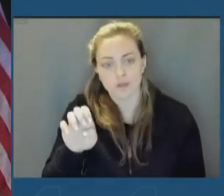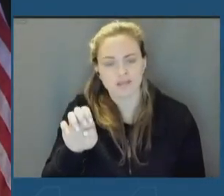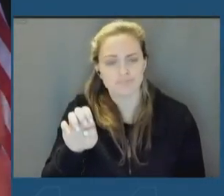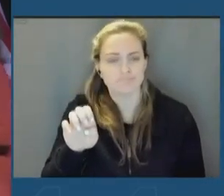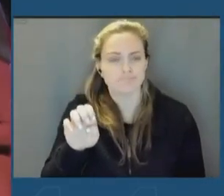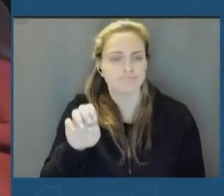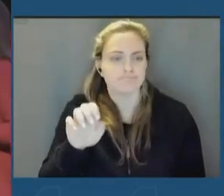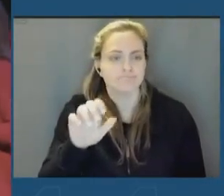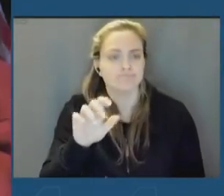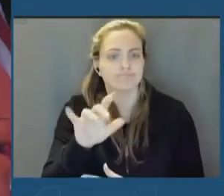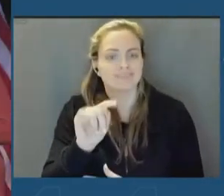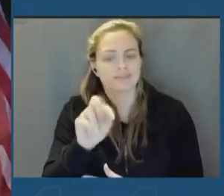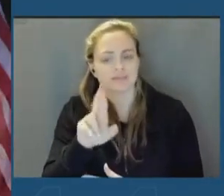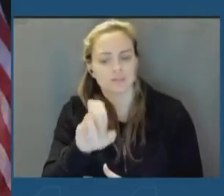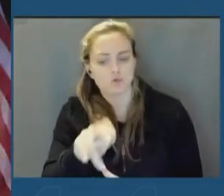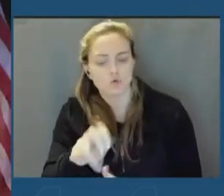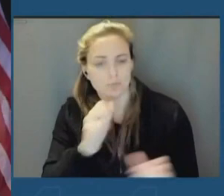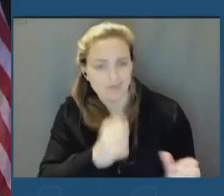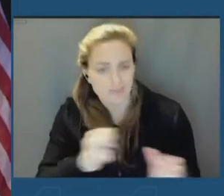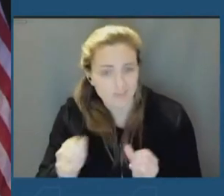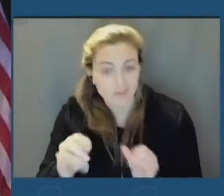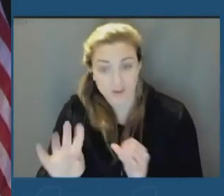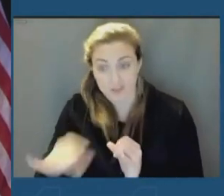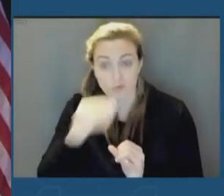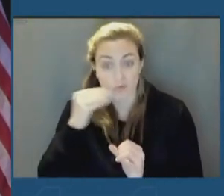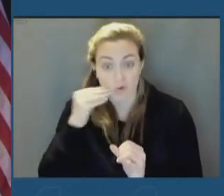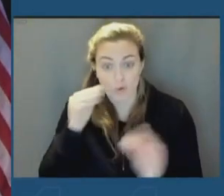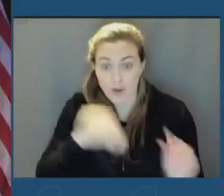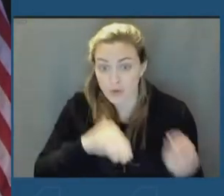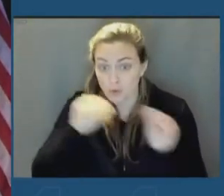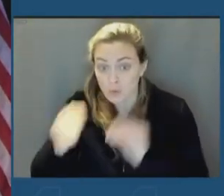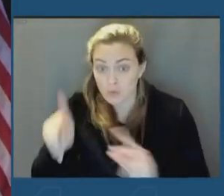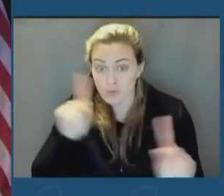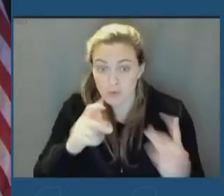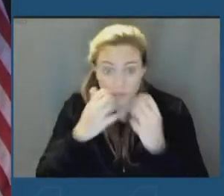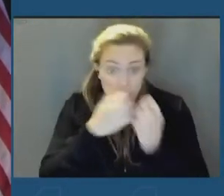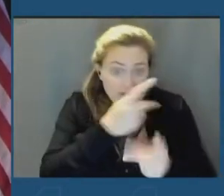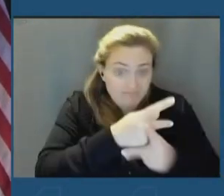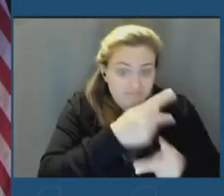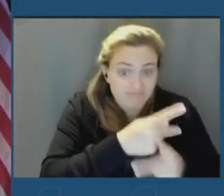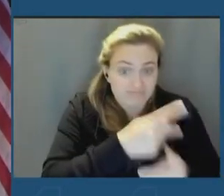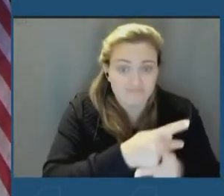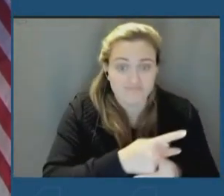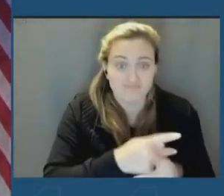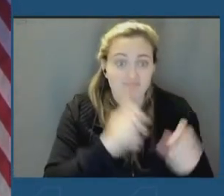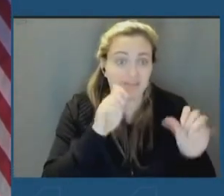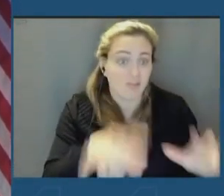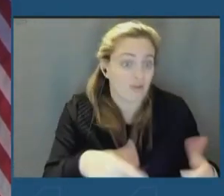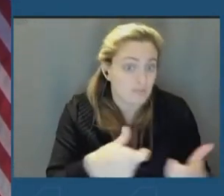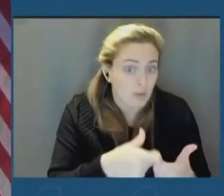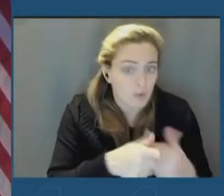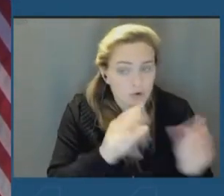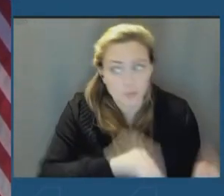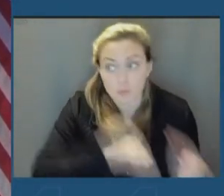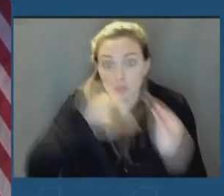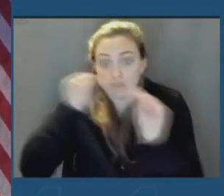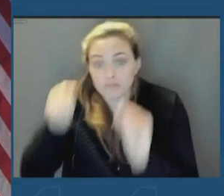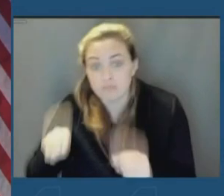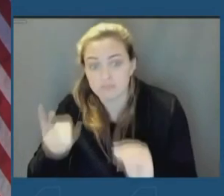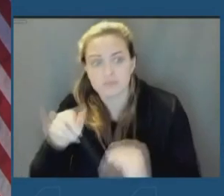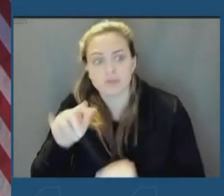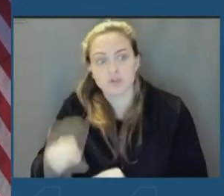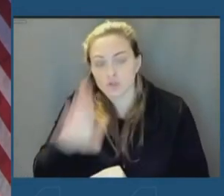home in Lackawanna. They had to safely relocate people they cared for who had lost power. Angelica is a direct